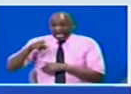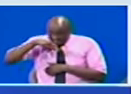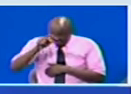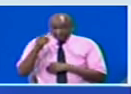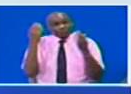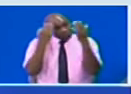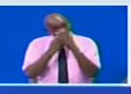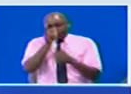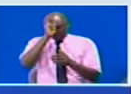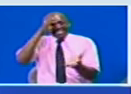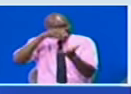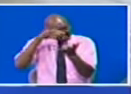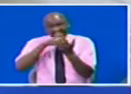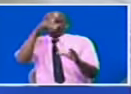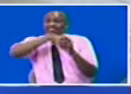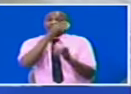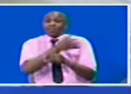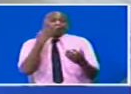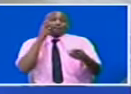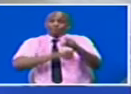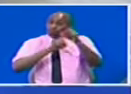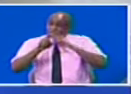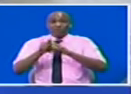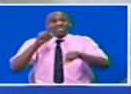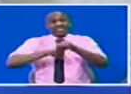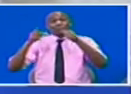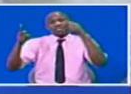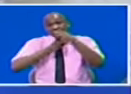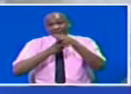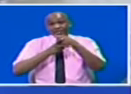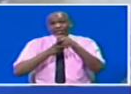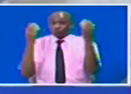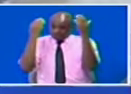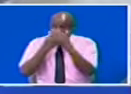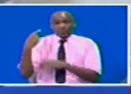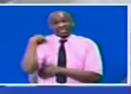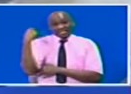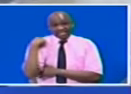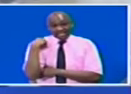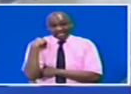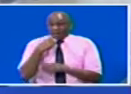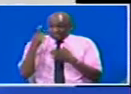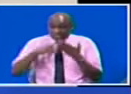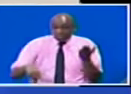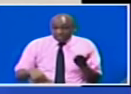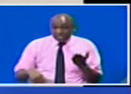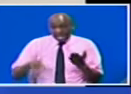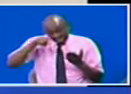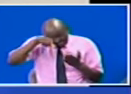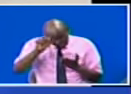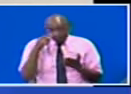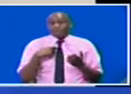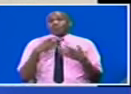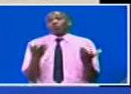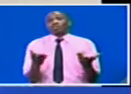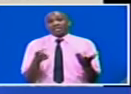at Kasese police station, having been arrested at 7 p.m. yesterday. But as fate would have it, Biira would be charged